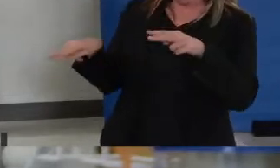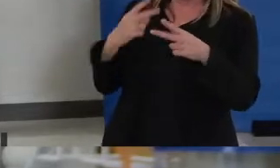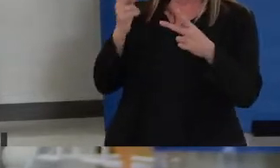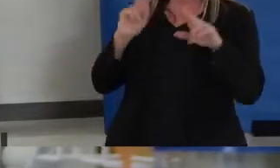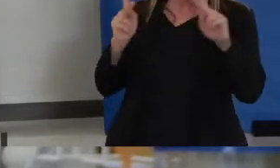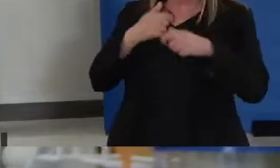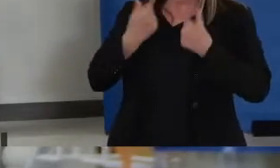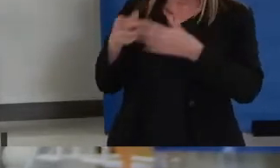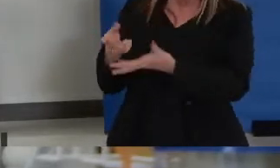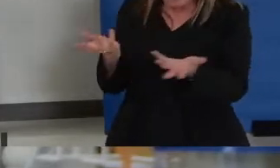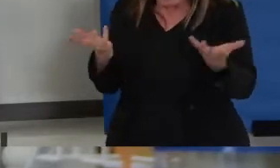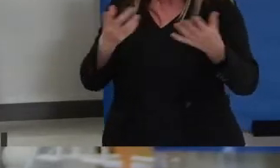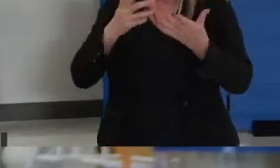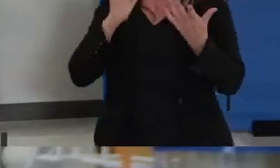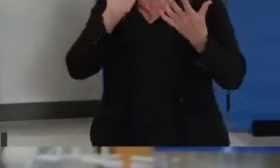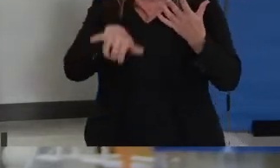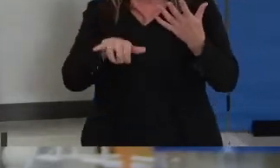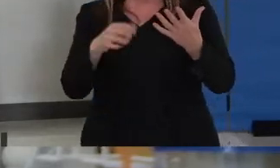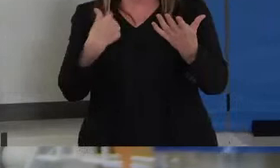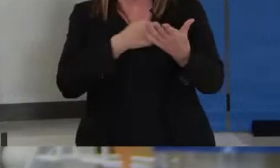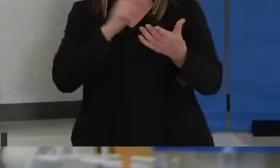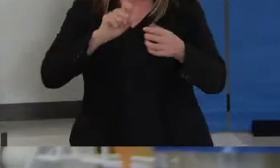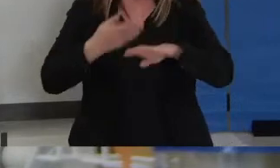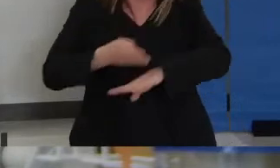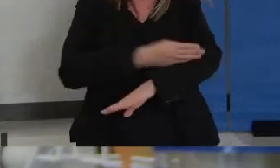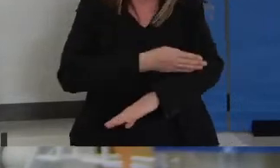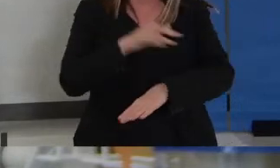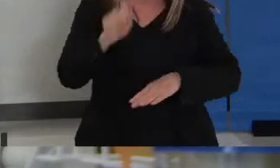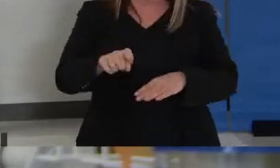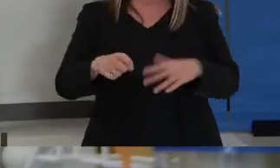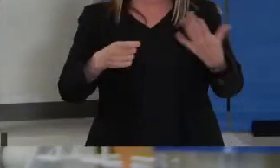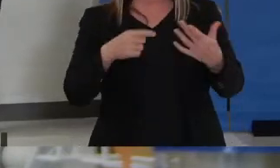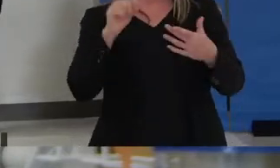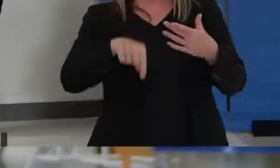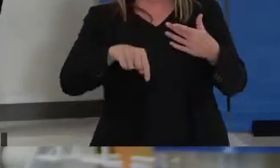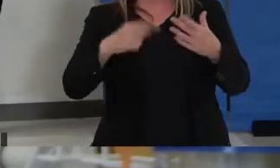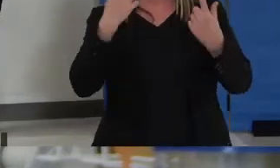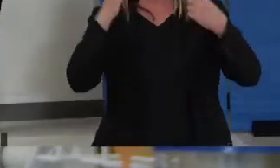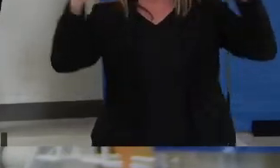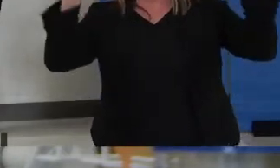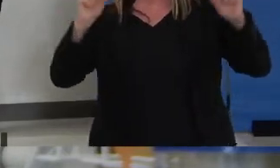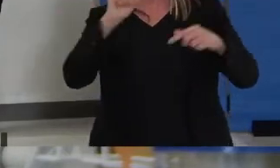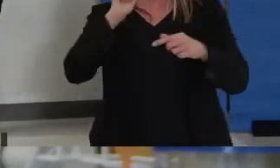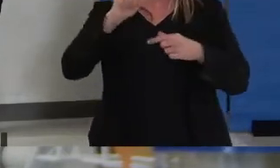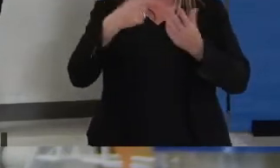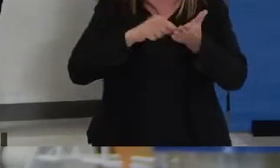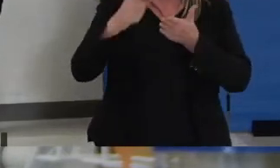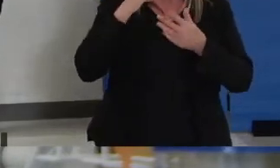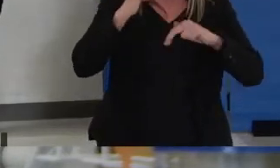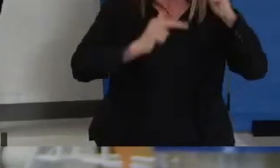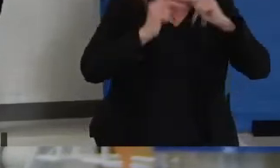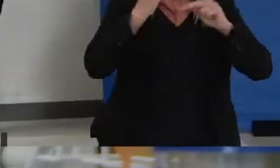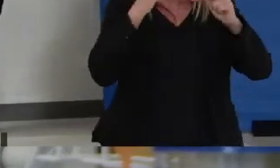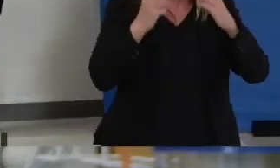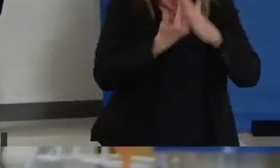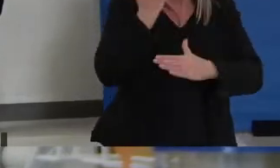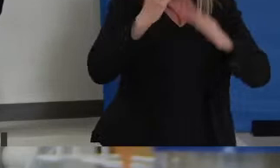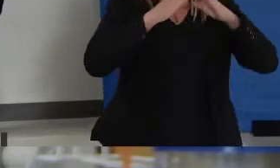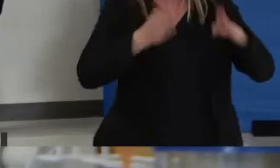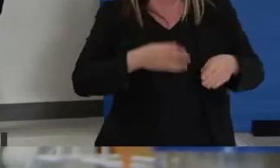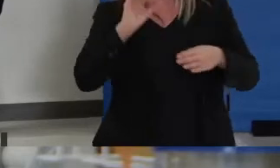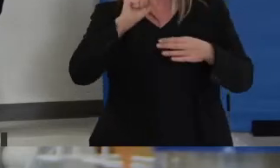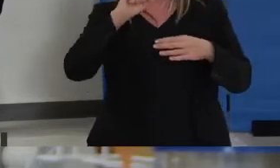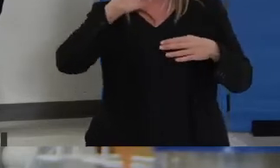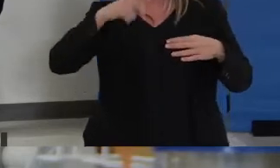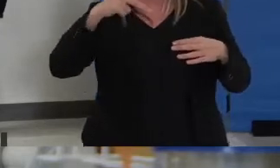that is not, we can do better than that, and we must. So this actually delivers on that, not only to pay for the construction of new housing, those step downs,